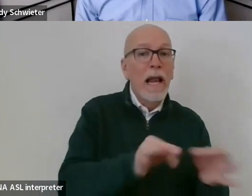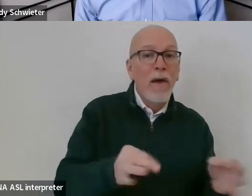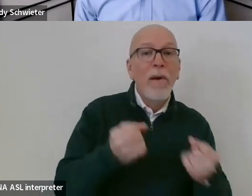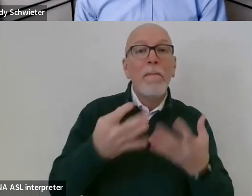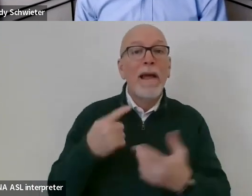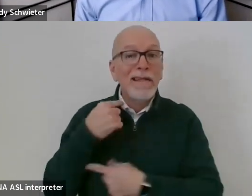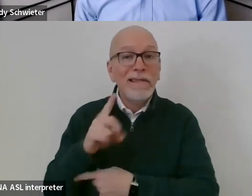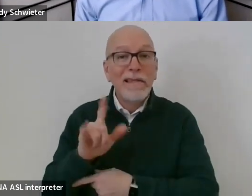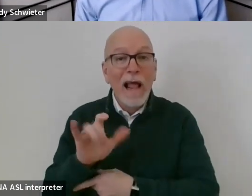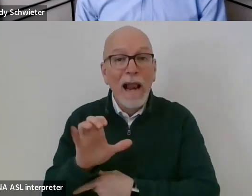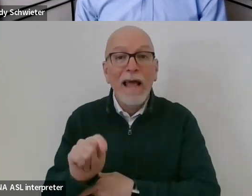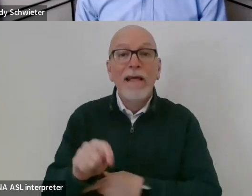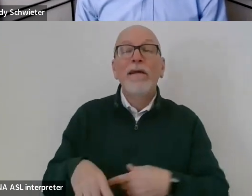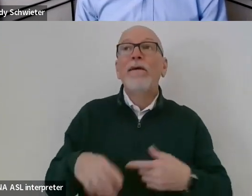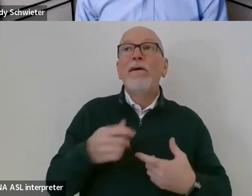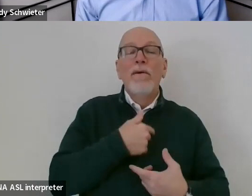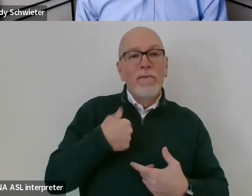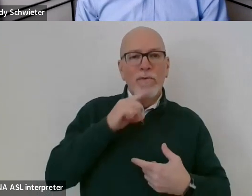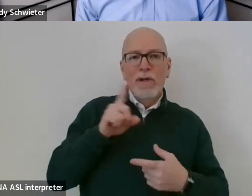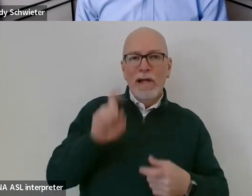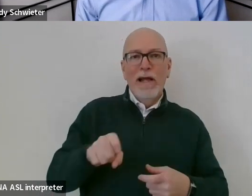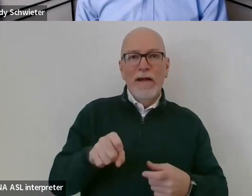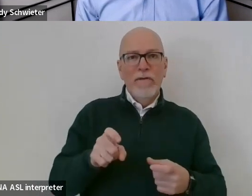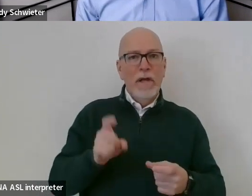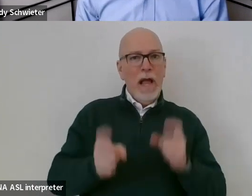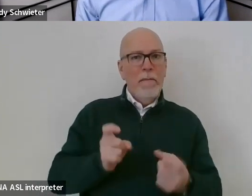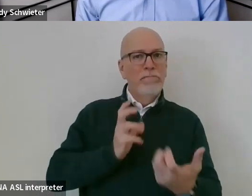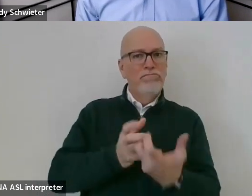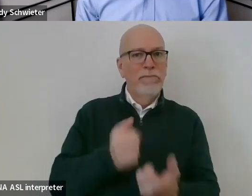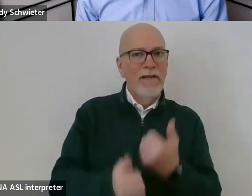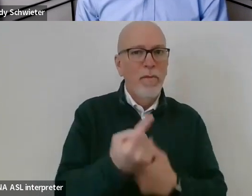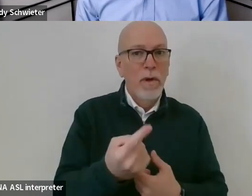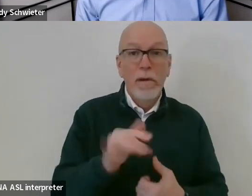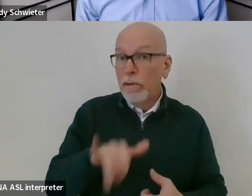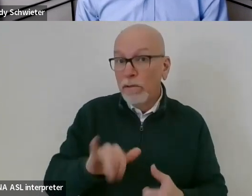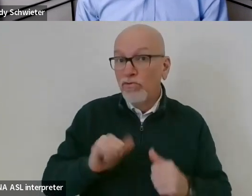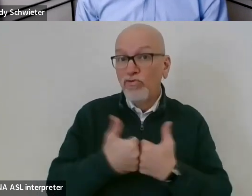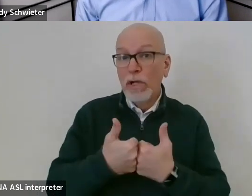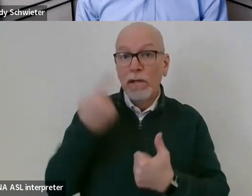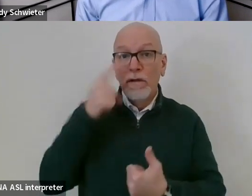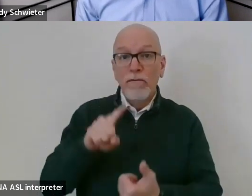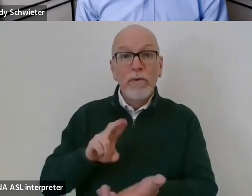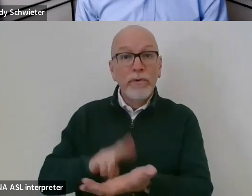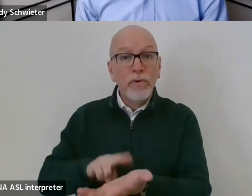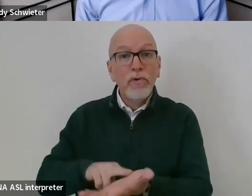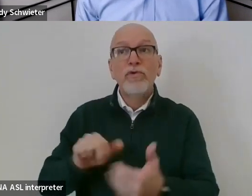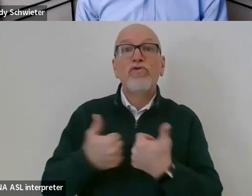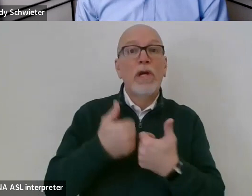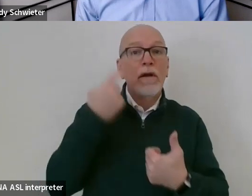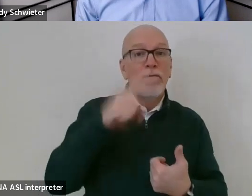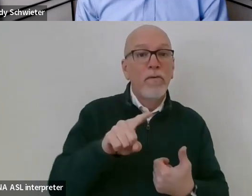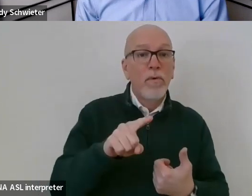dialects, and we really have to accommodate everyone. But again, that's a challenge also for nurses, and that's also a challenge